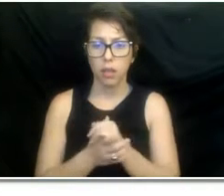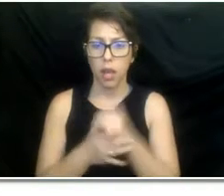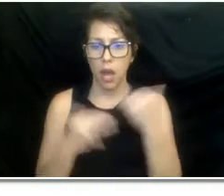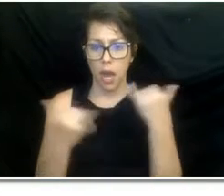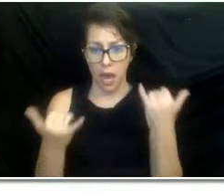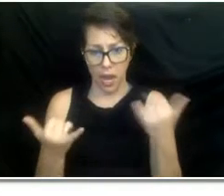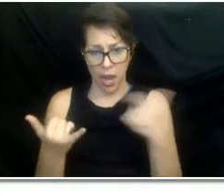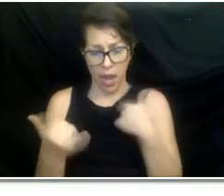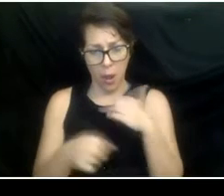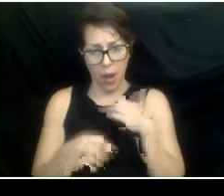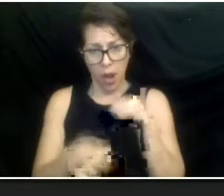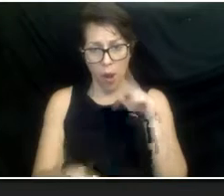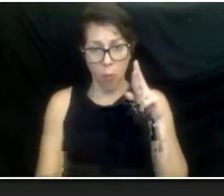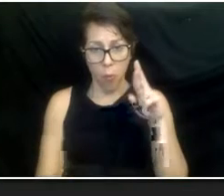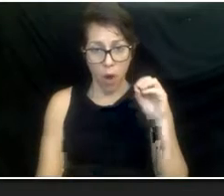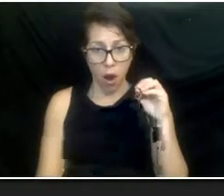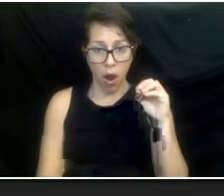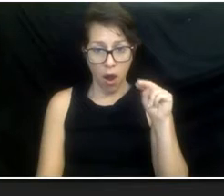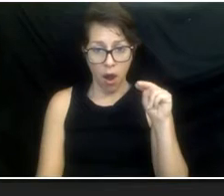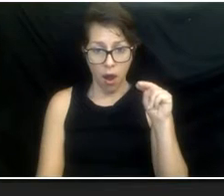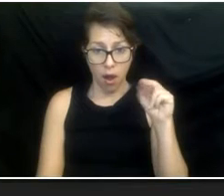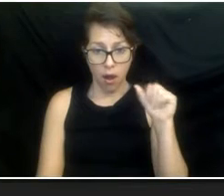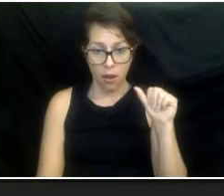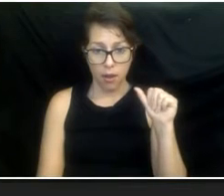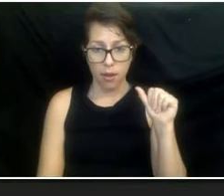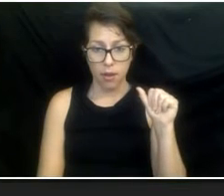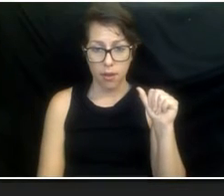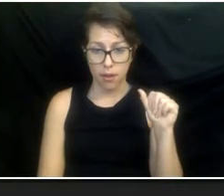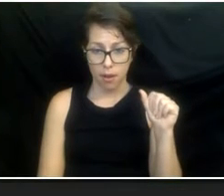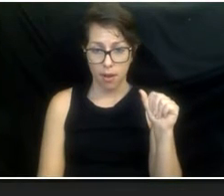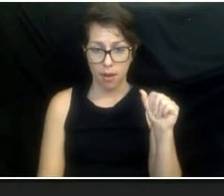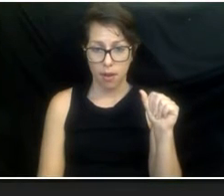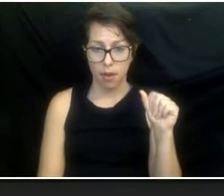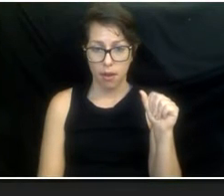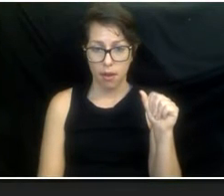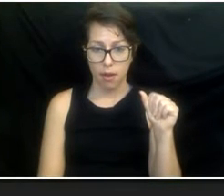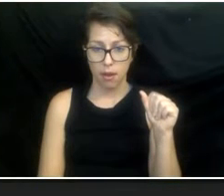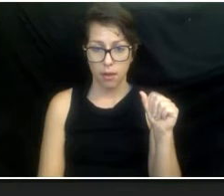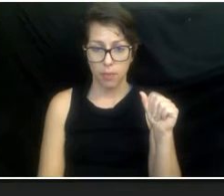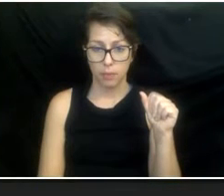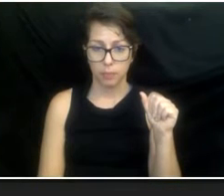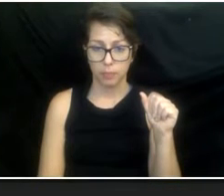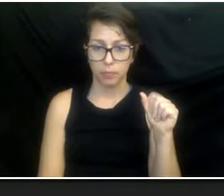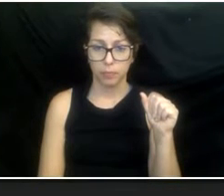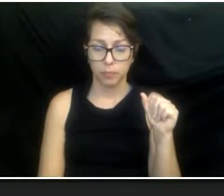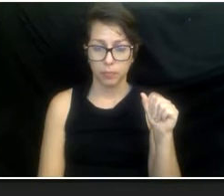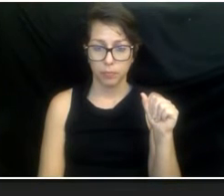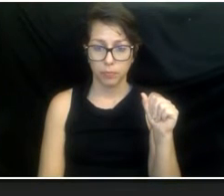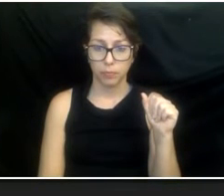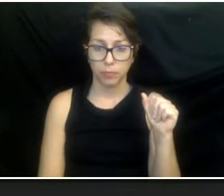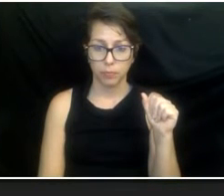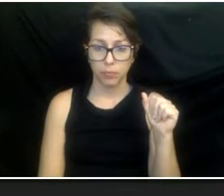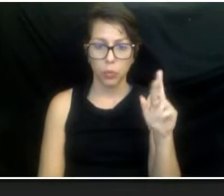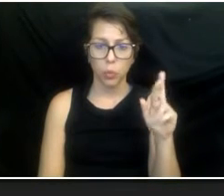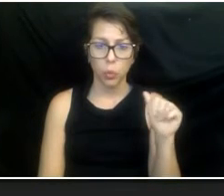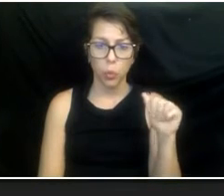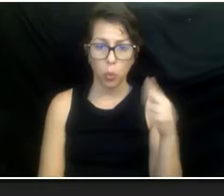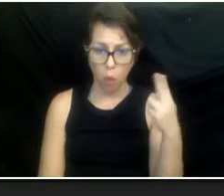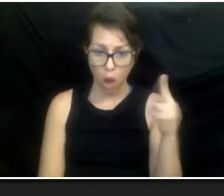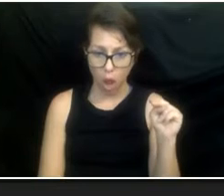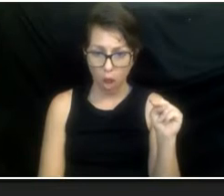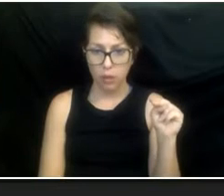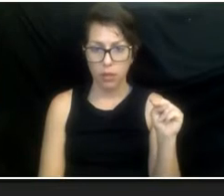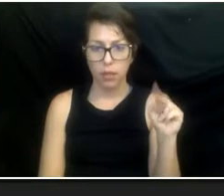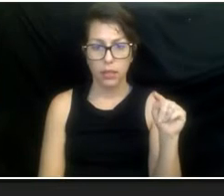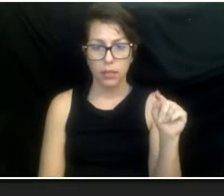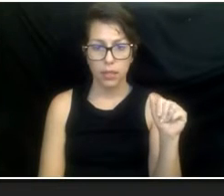now good afternoon distinguished member of city council thank you for the opportunity to speak today my name is ranom